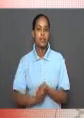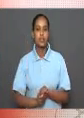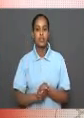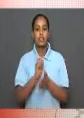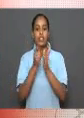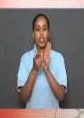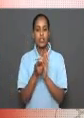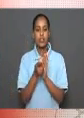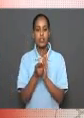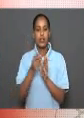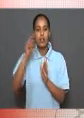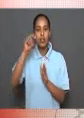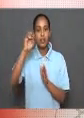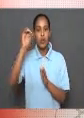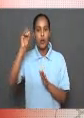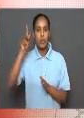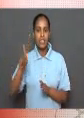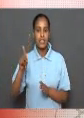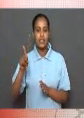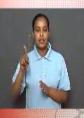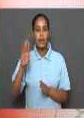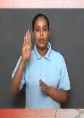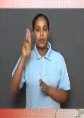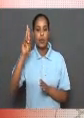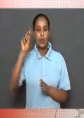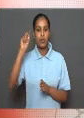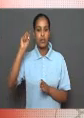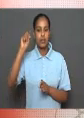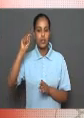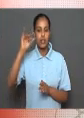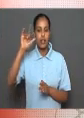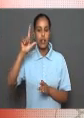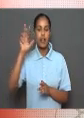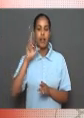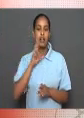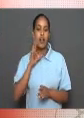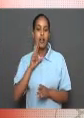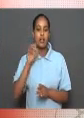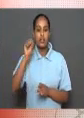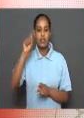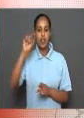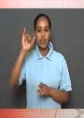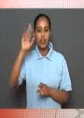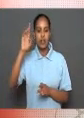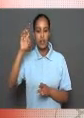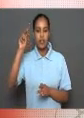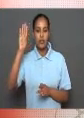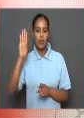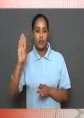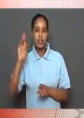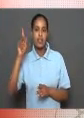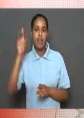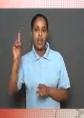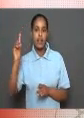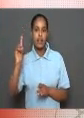rubbers, such as neoprene, butyl rubber, and styrene